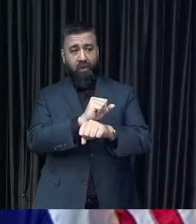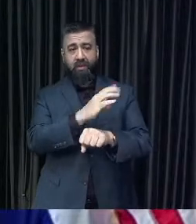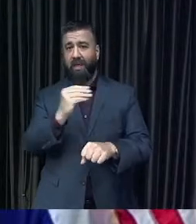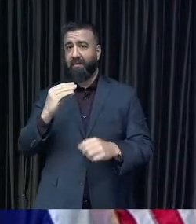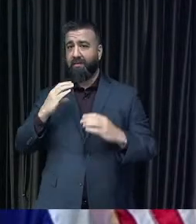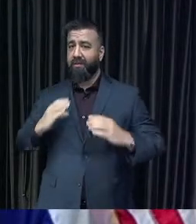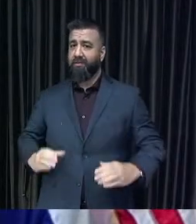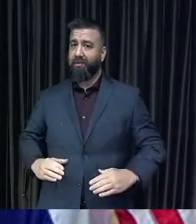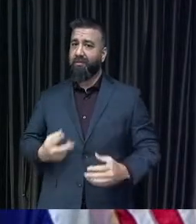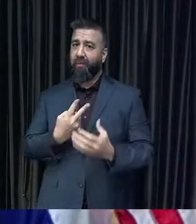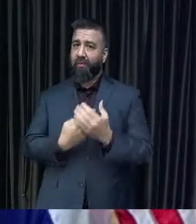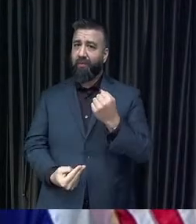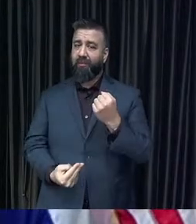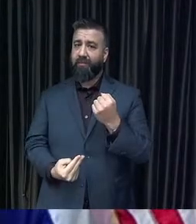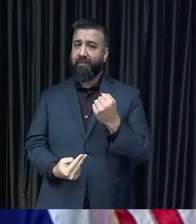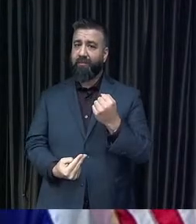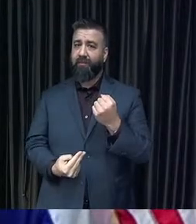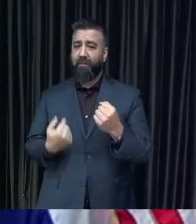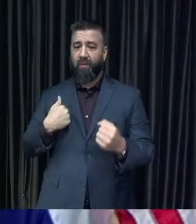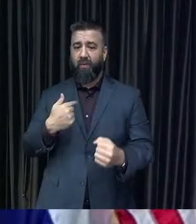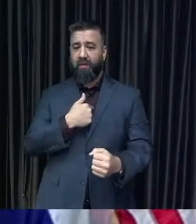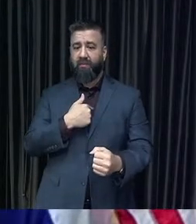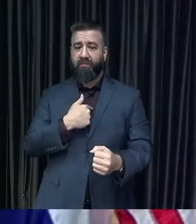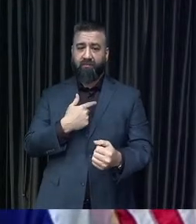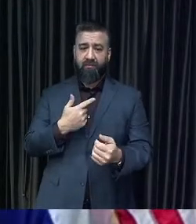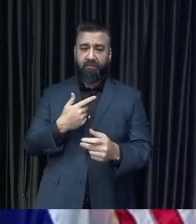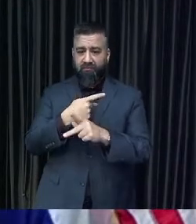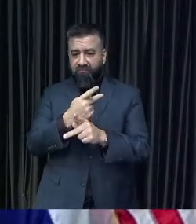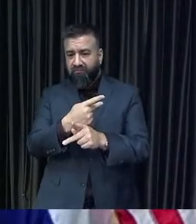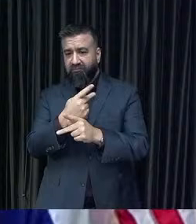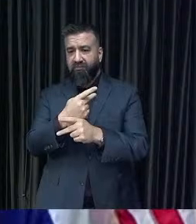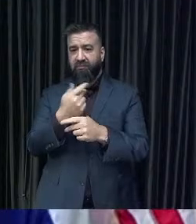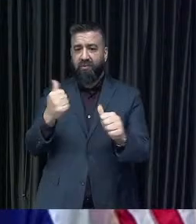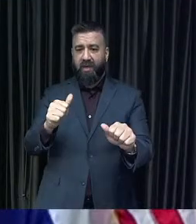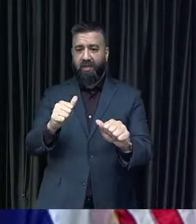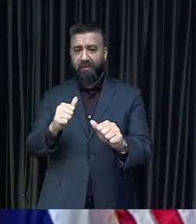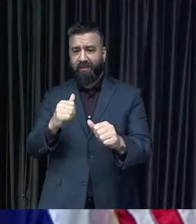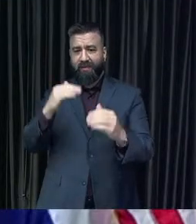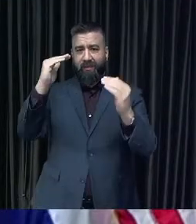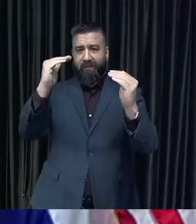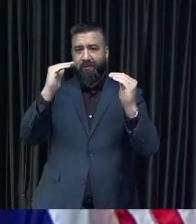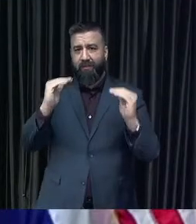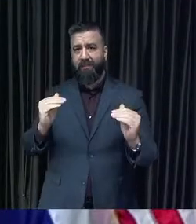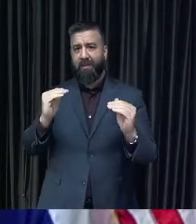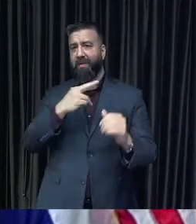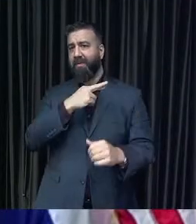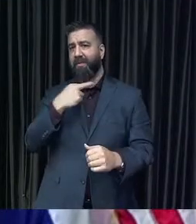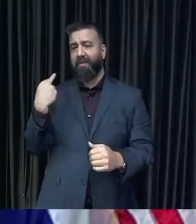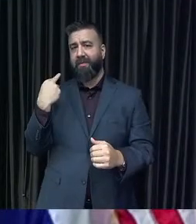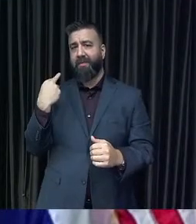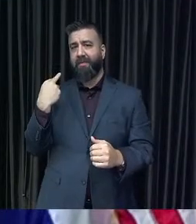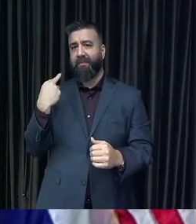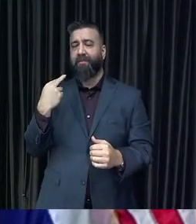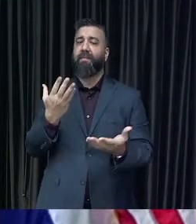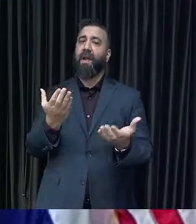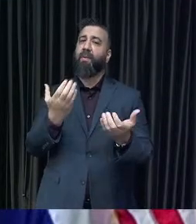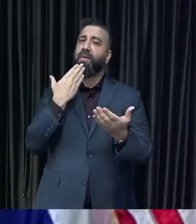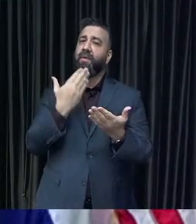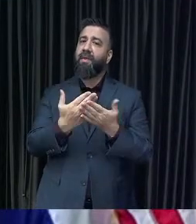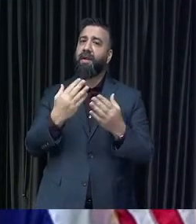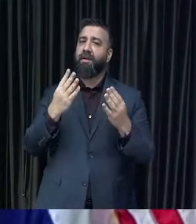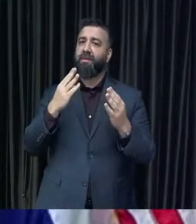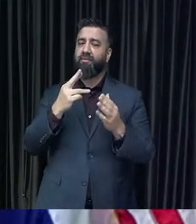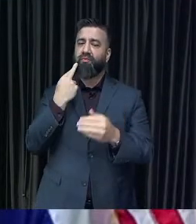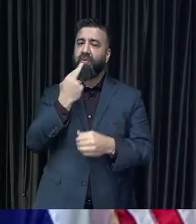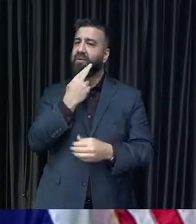alike. We worked carefully to mitigate those risks as much as possible. And I want to thank the restaurant owners